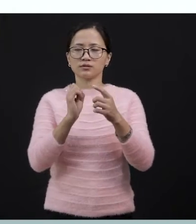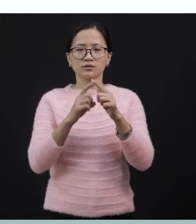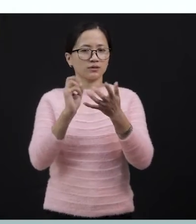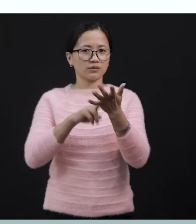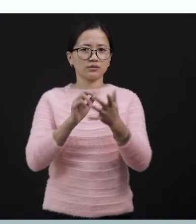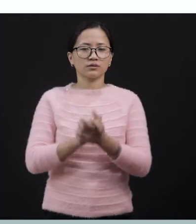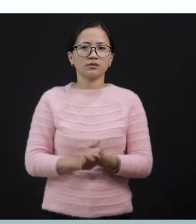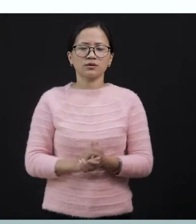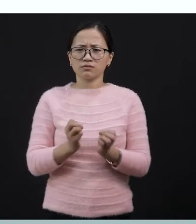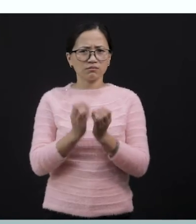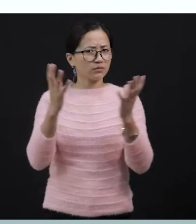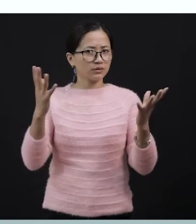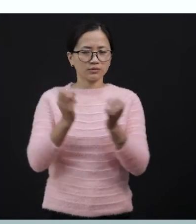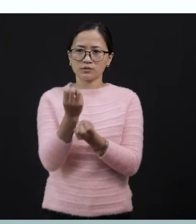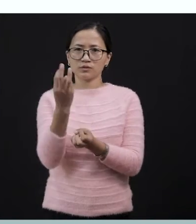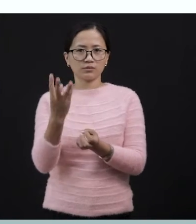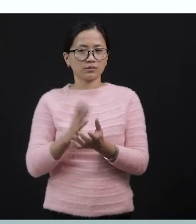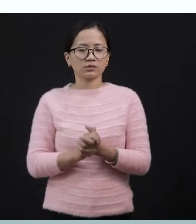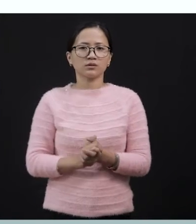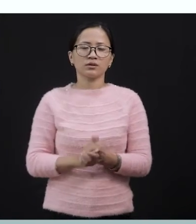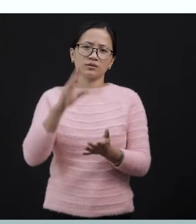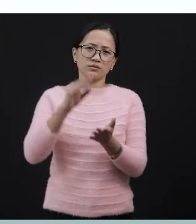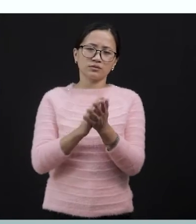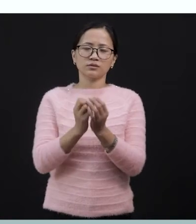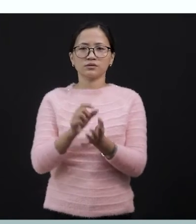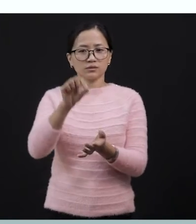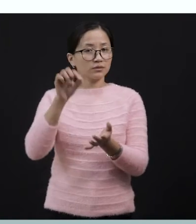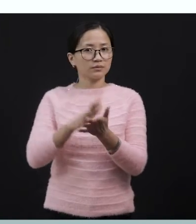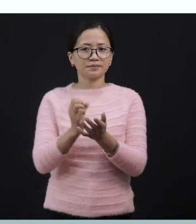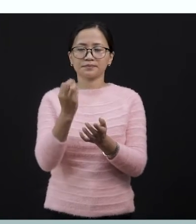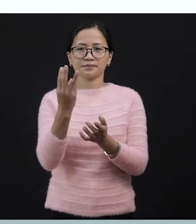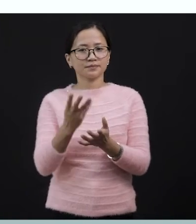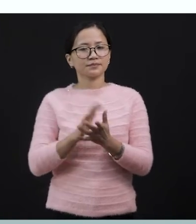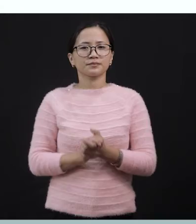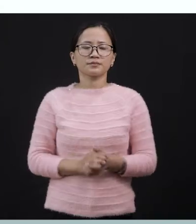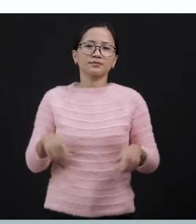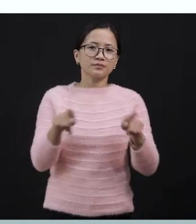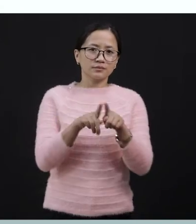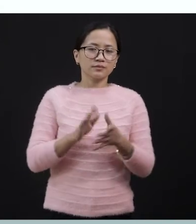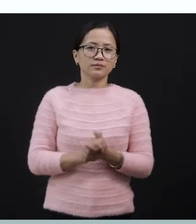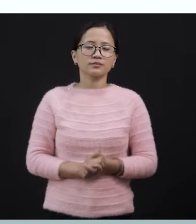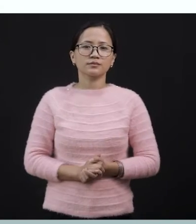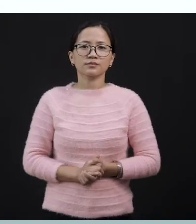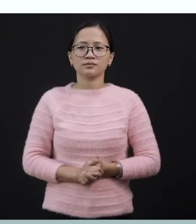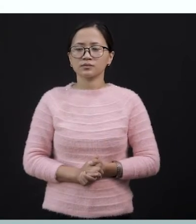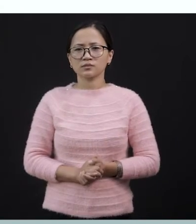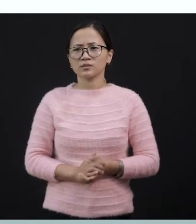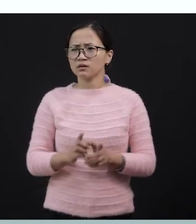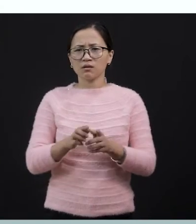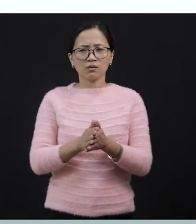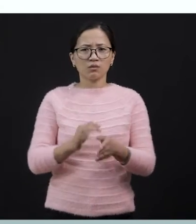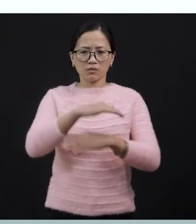is maximum in number and which one is least in number. And along with